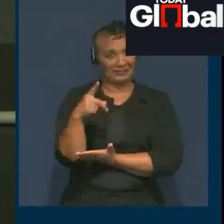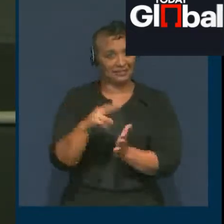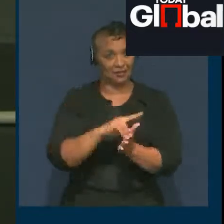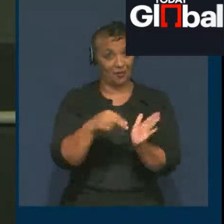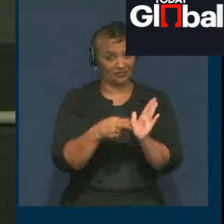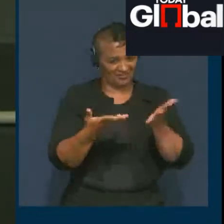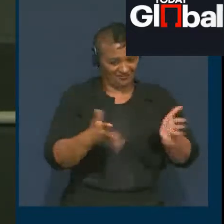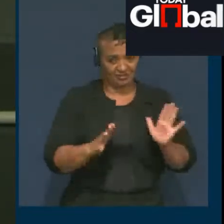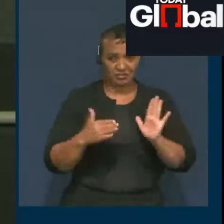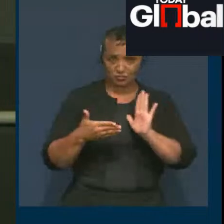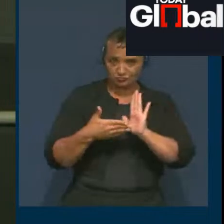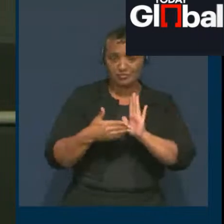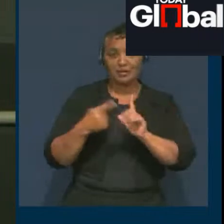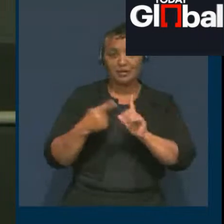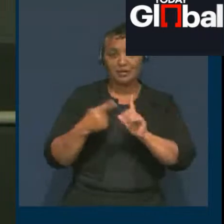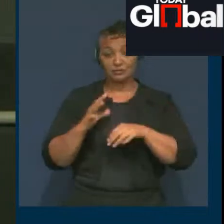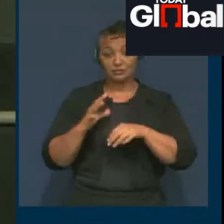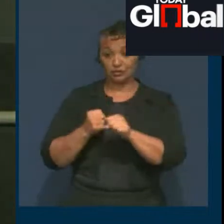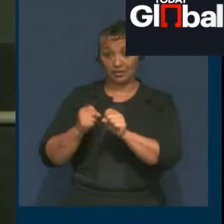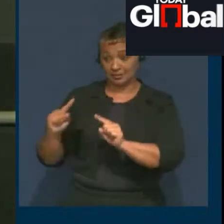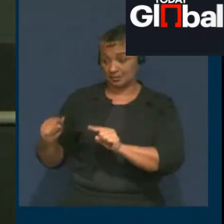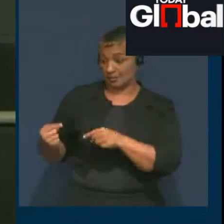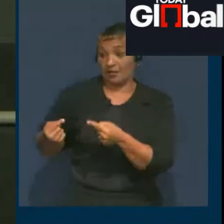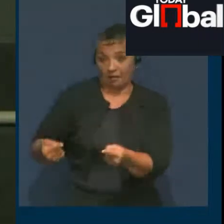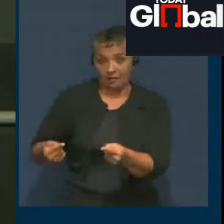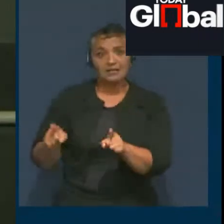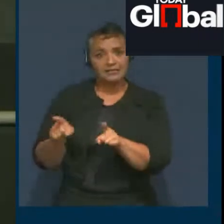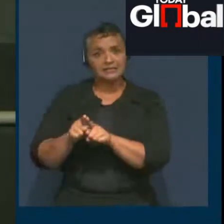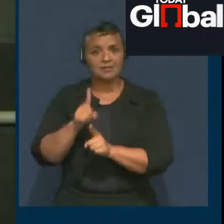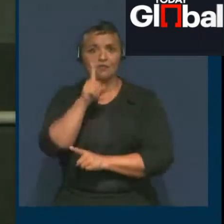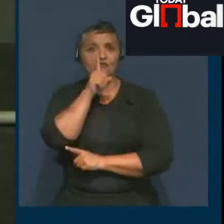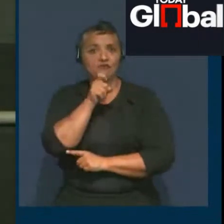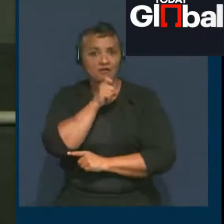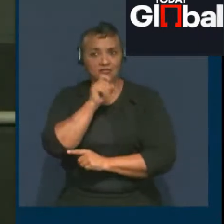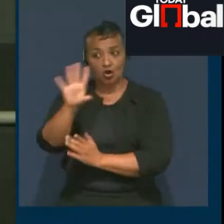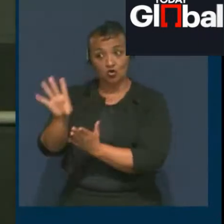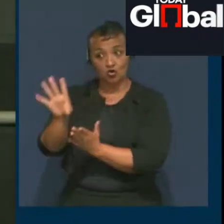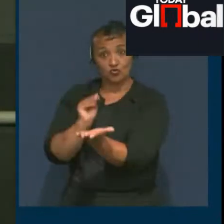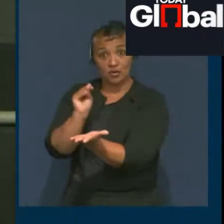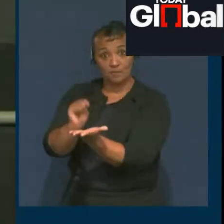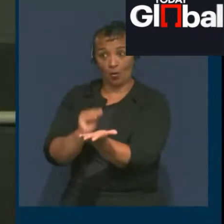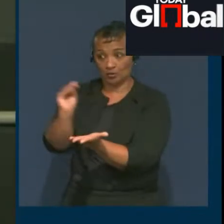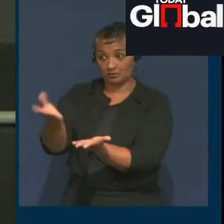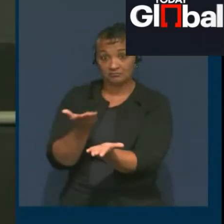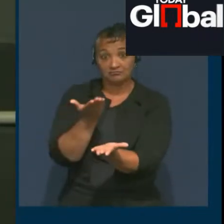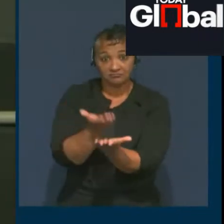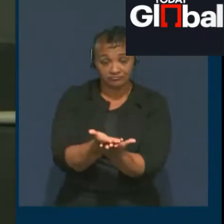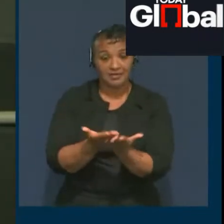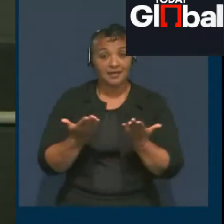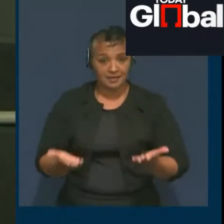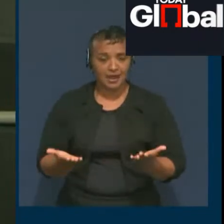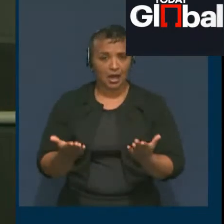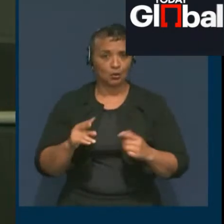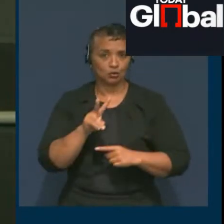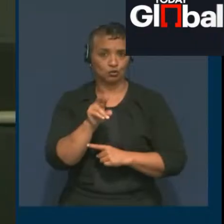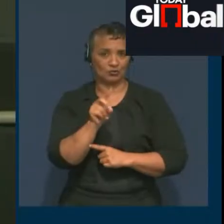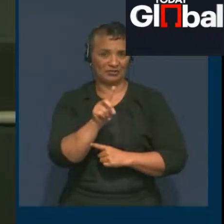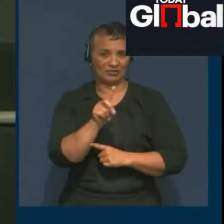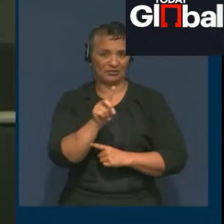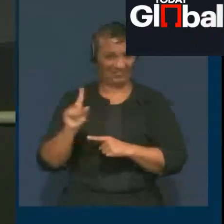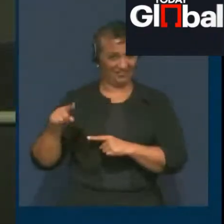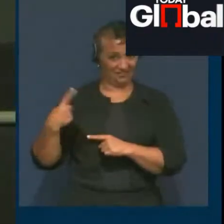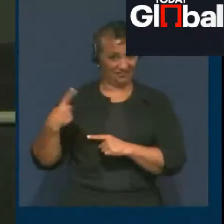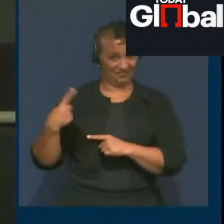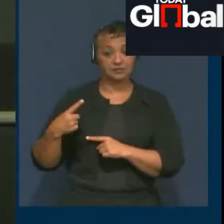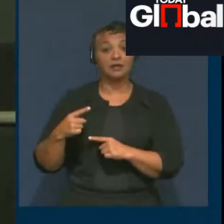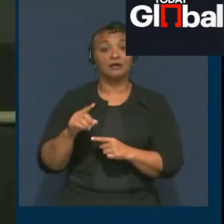and more than a decade after the consideration of the State of Qatar's initial report before your distinguished committee in 2015. The